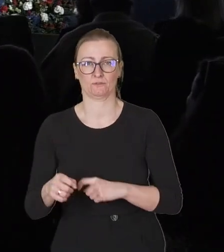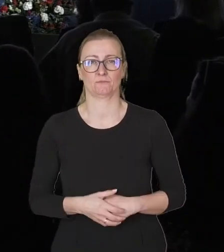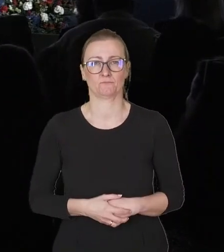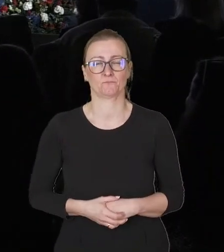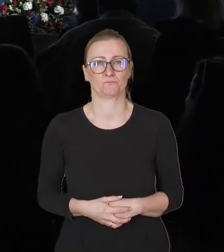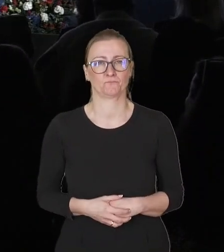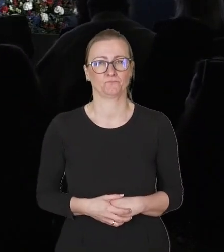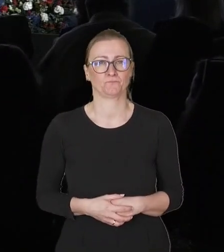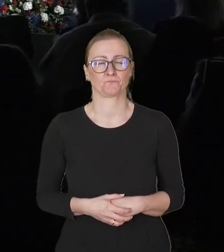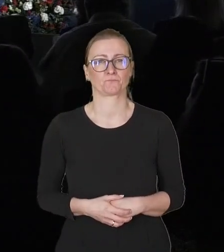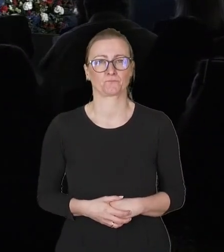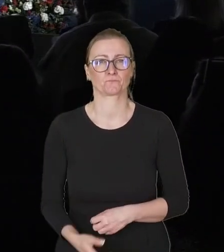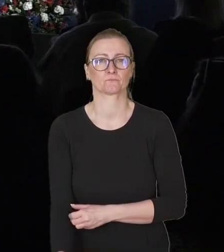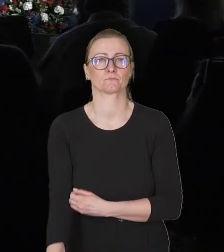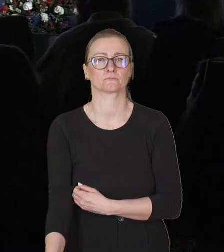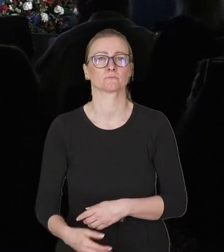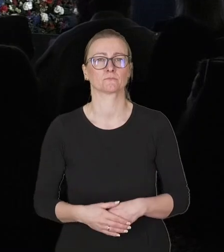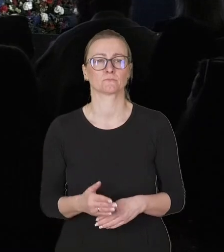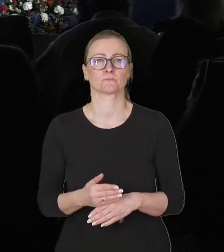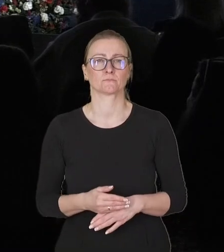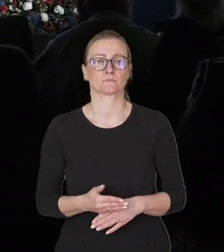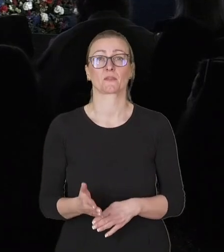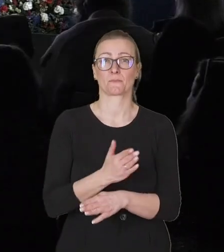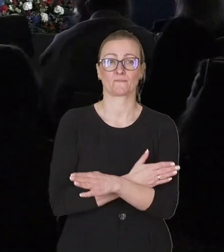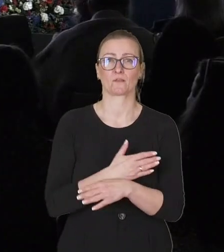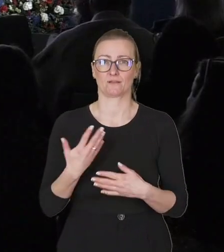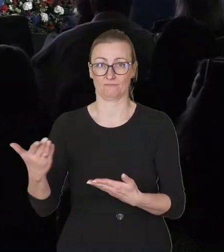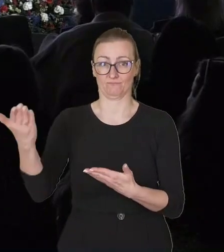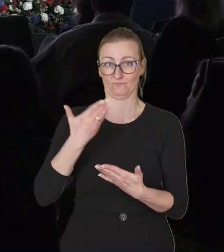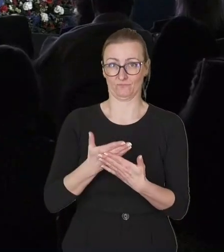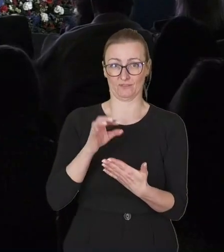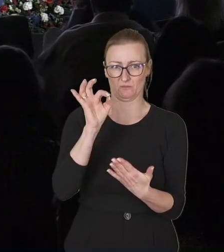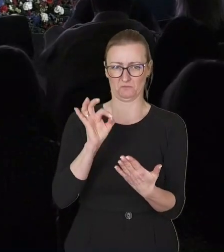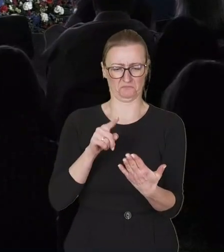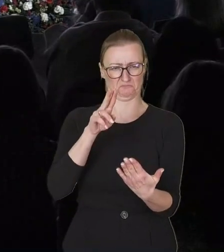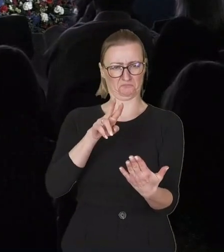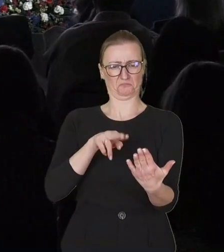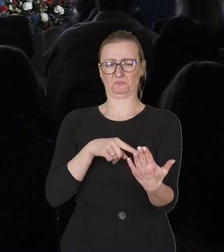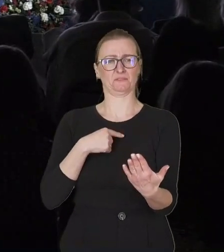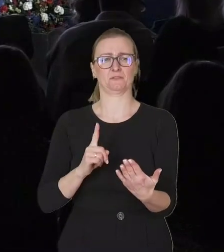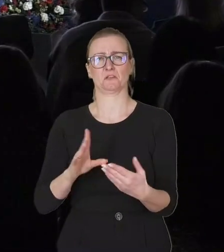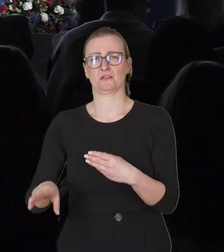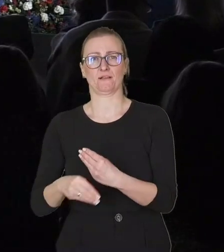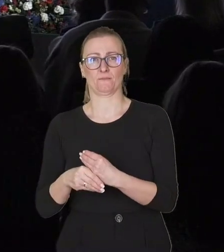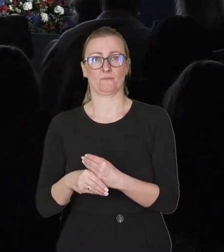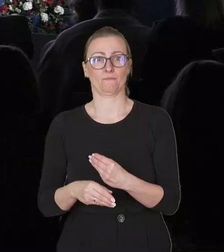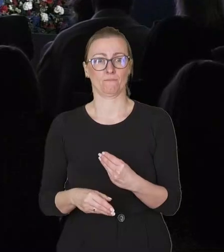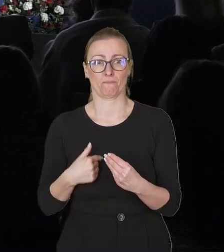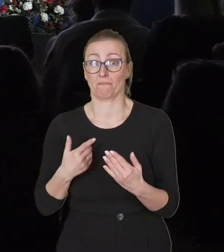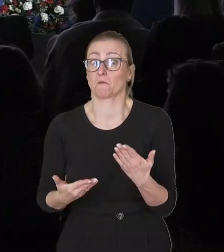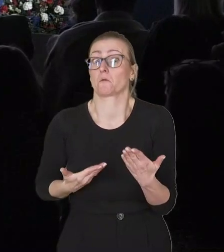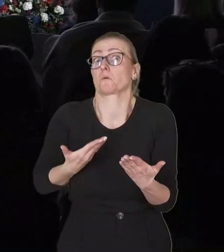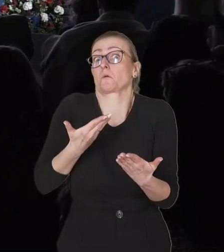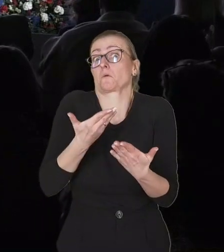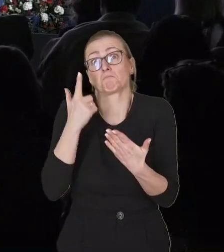your own thoughts. My advice is to provide short interventions, a word, or a short